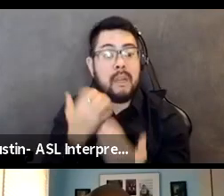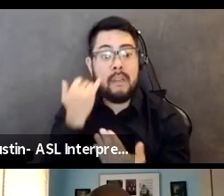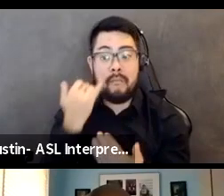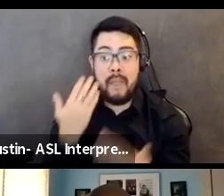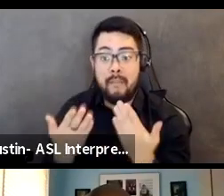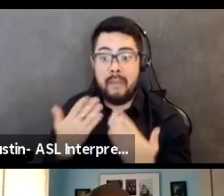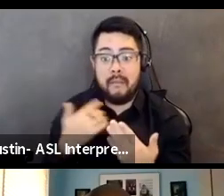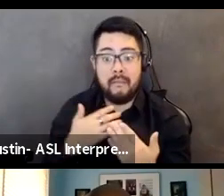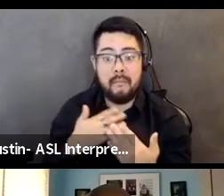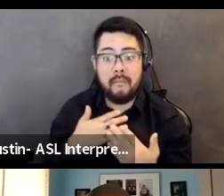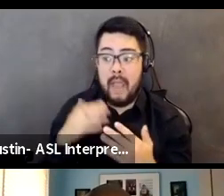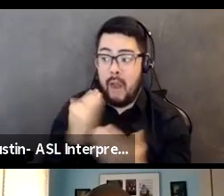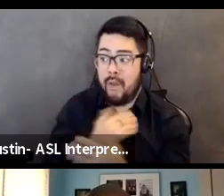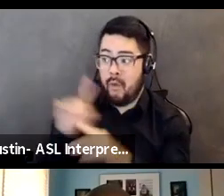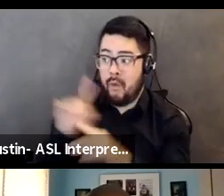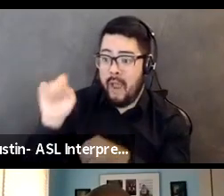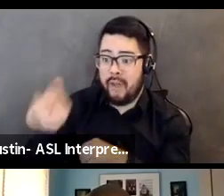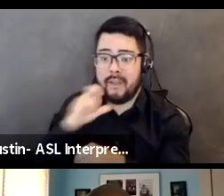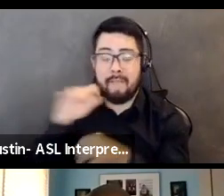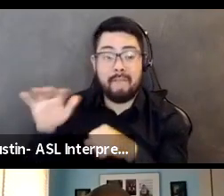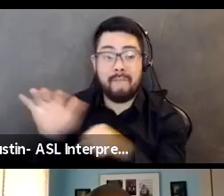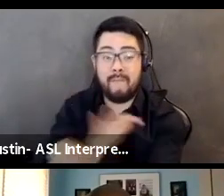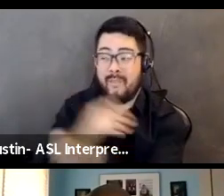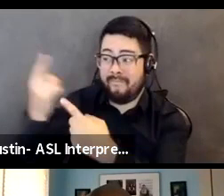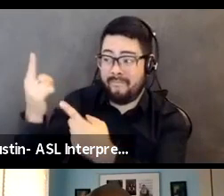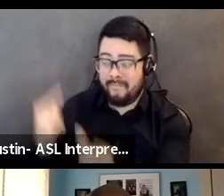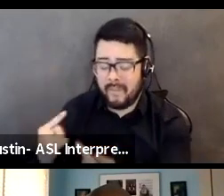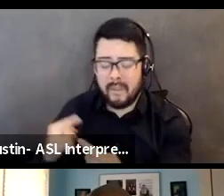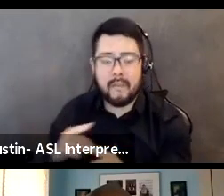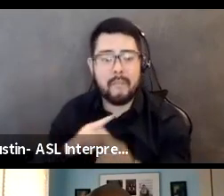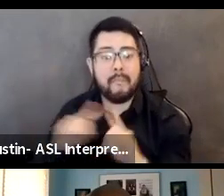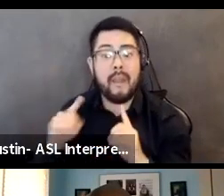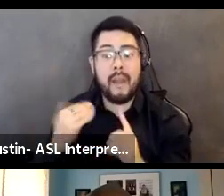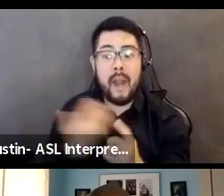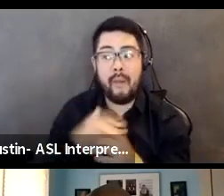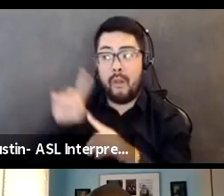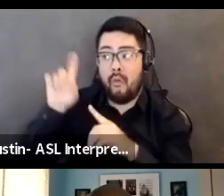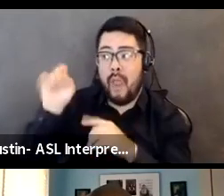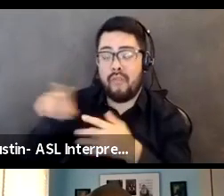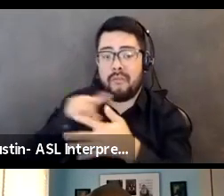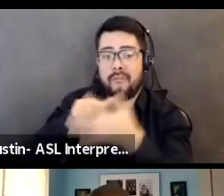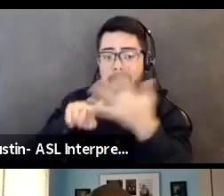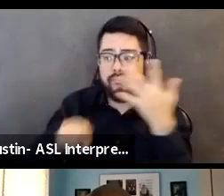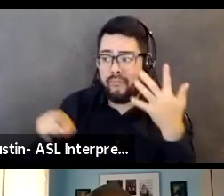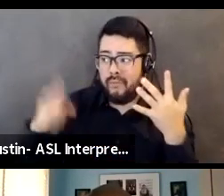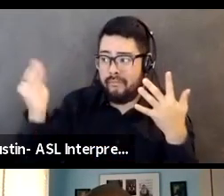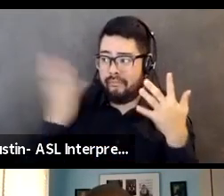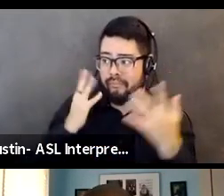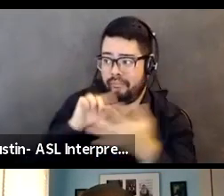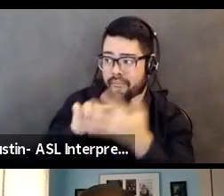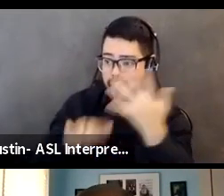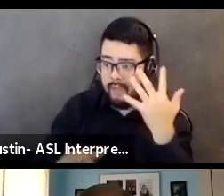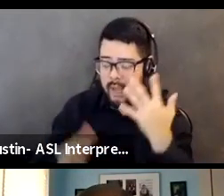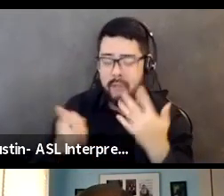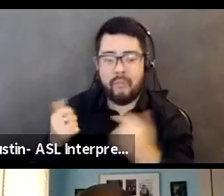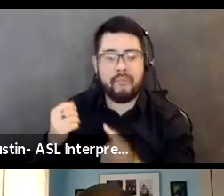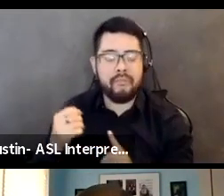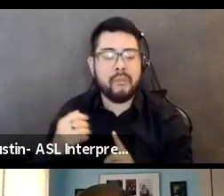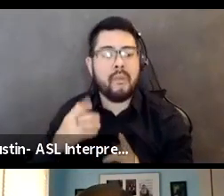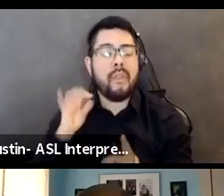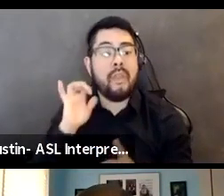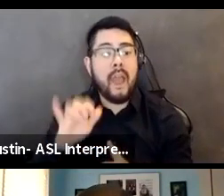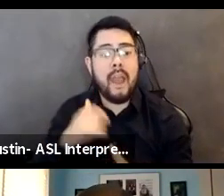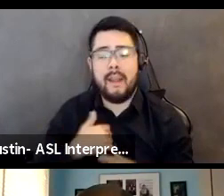colleagues want all of the answers that were at all the questions that were asked answers were given to them and provided to them and so i